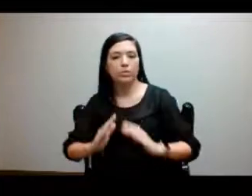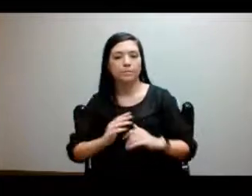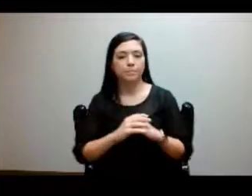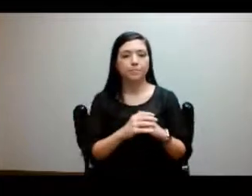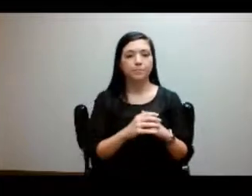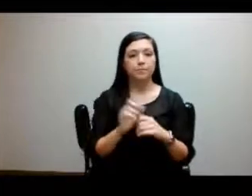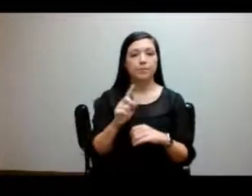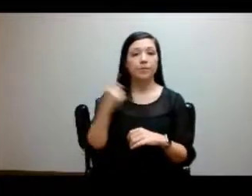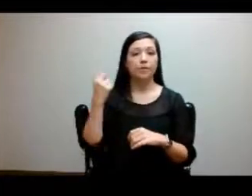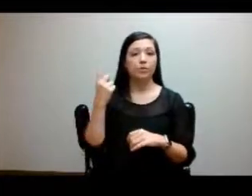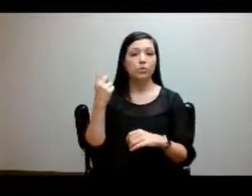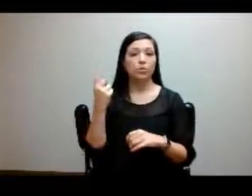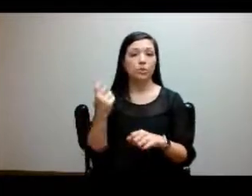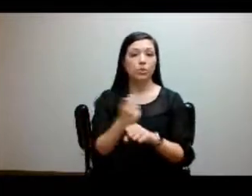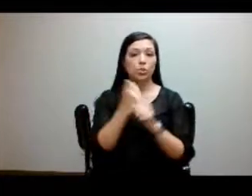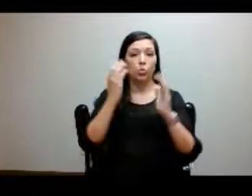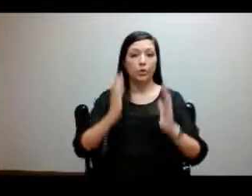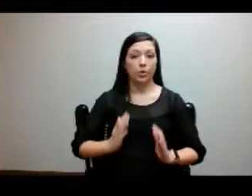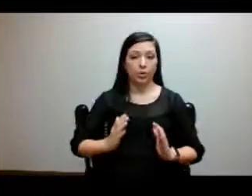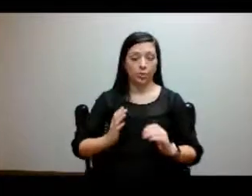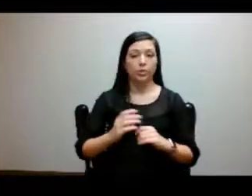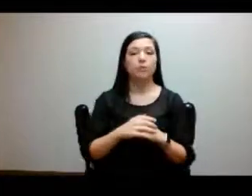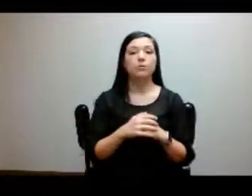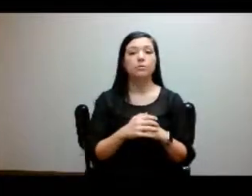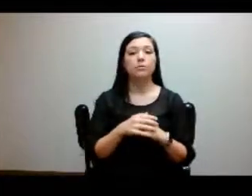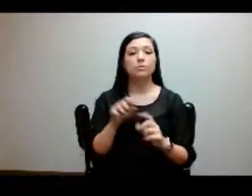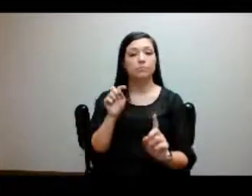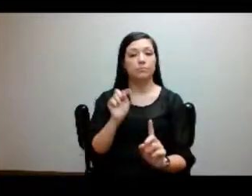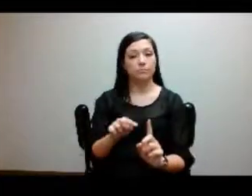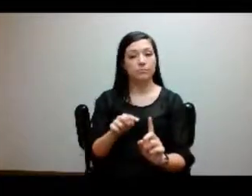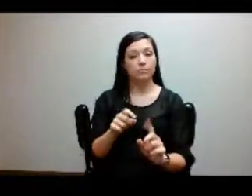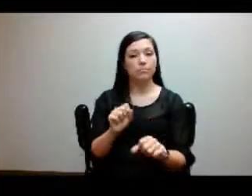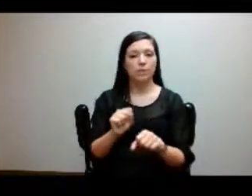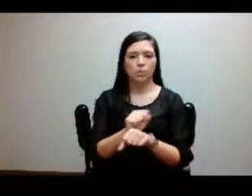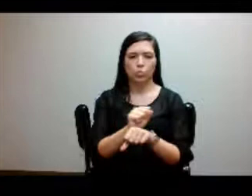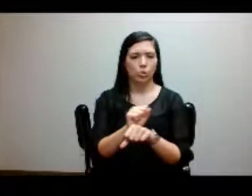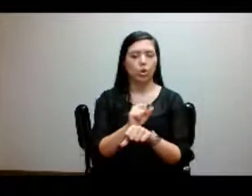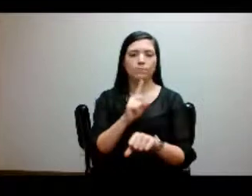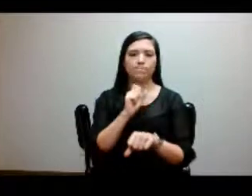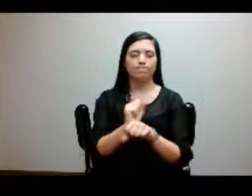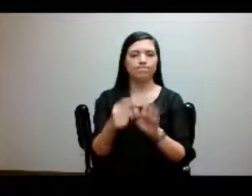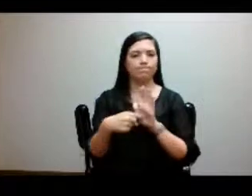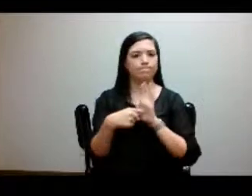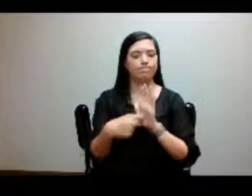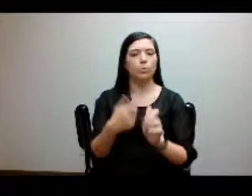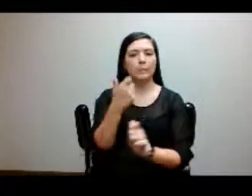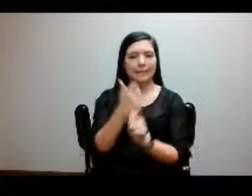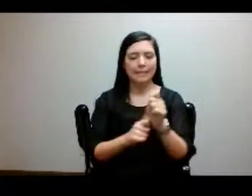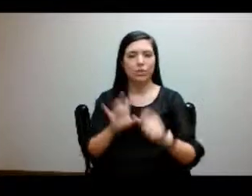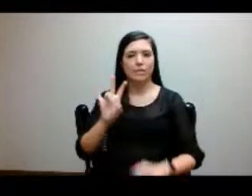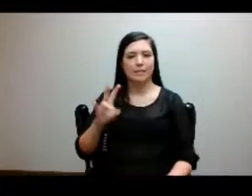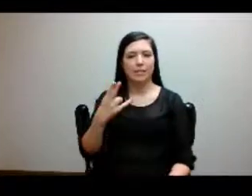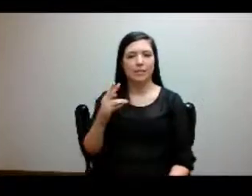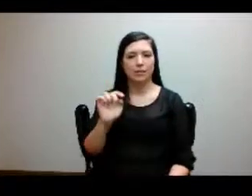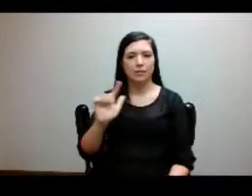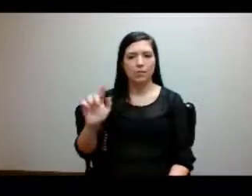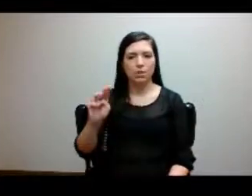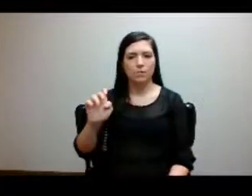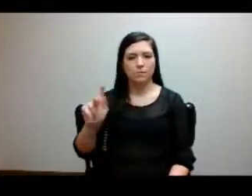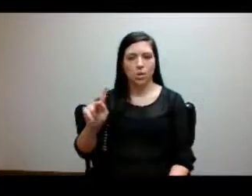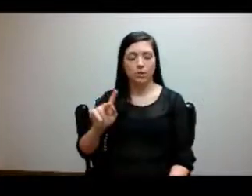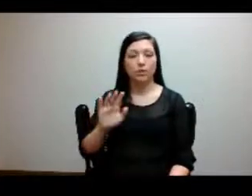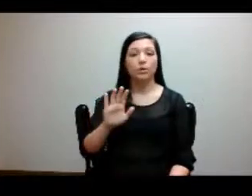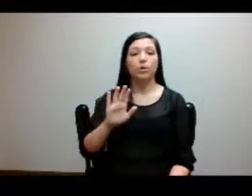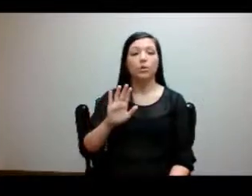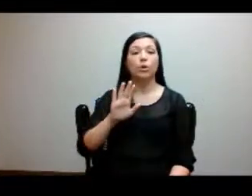first winner of the Hallmark Award is someone whose work exemplifies each of the 7 hallmarks. Her